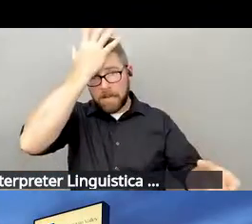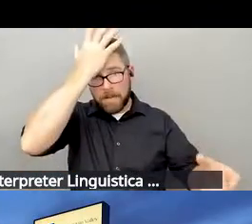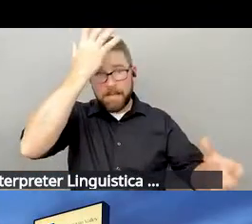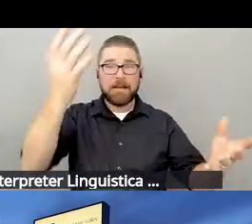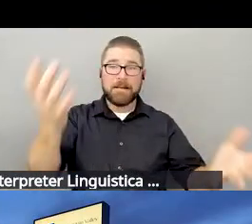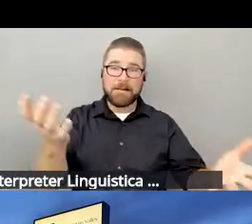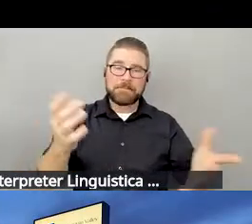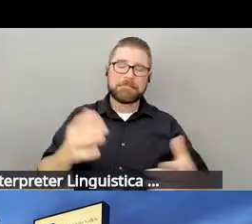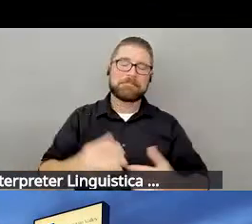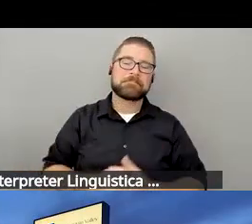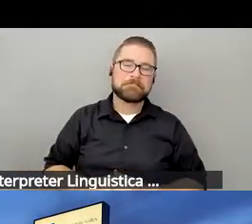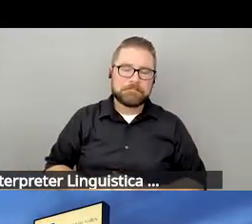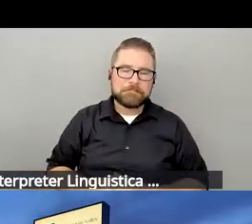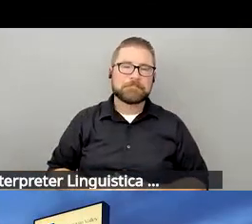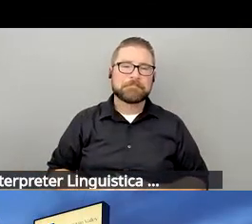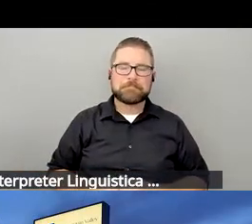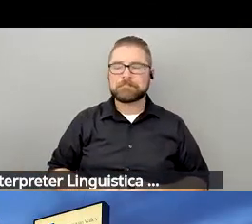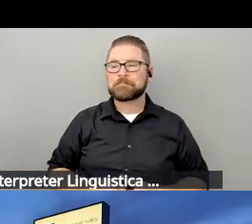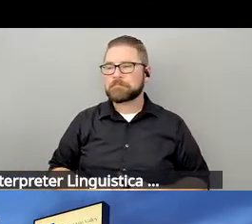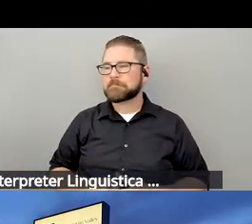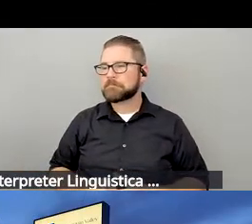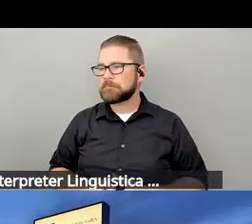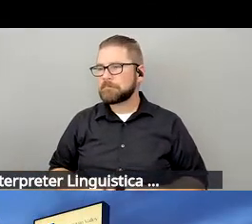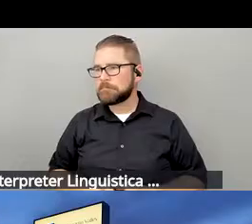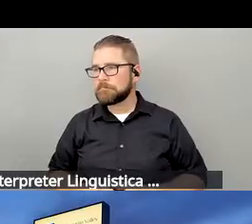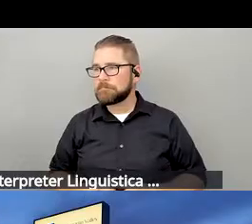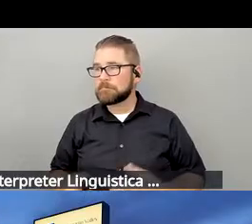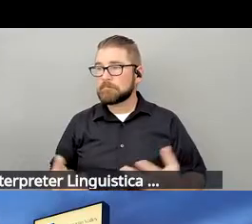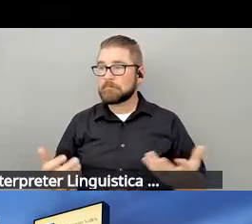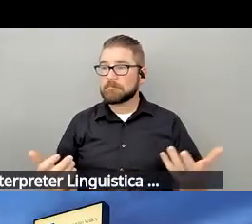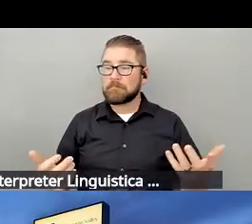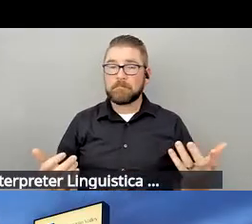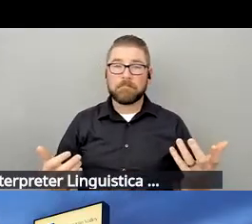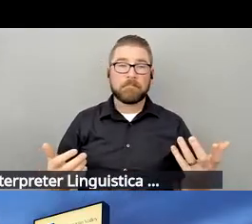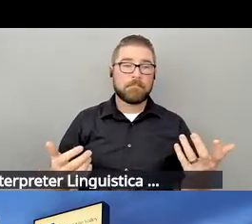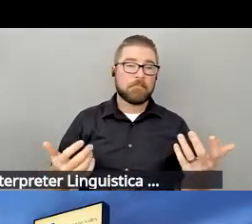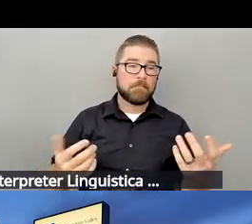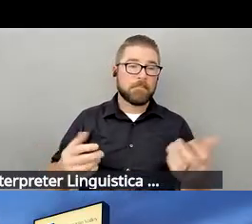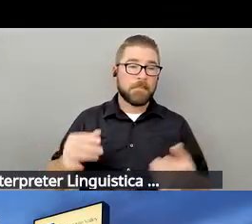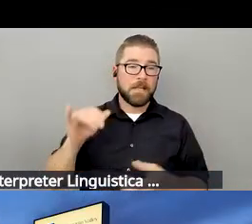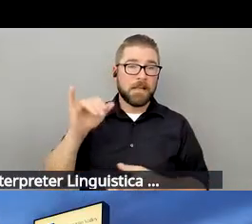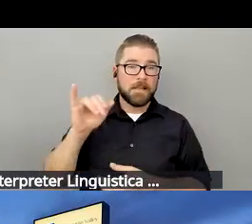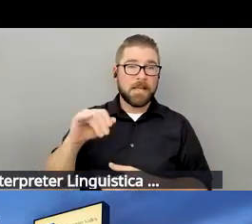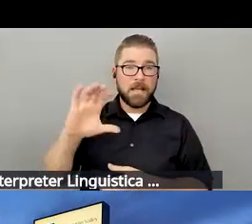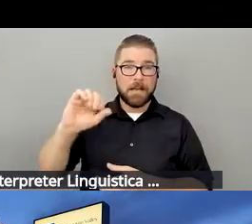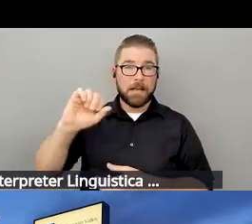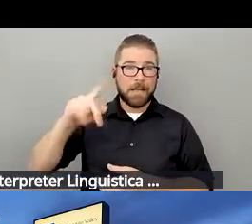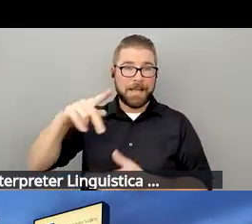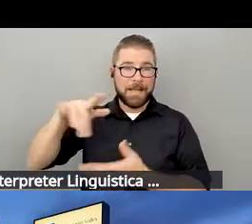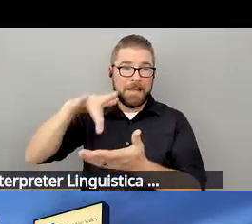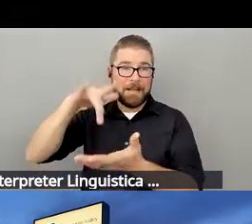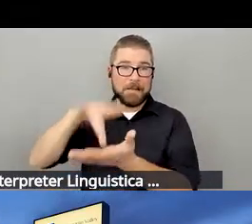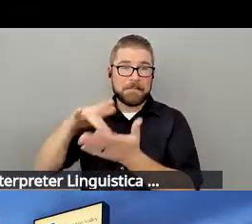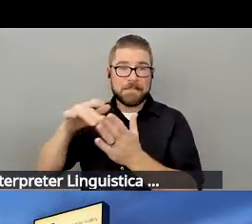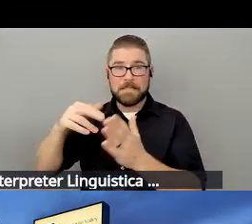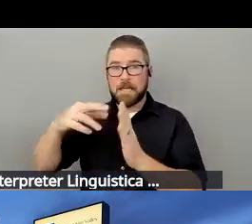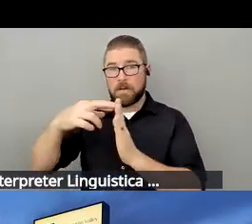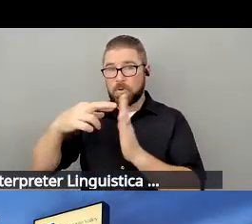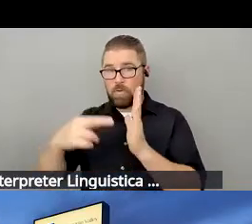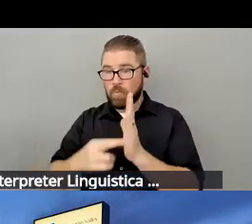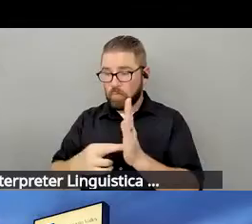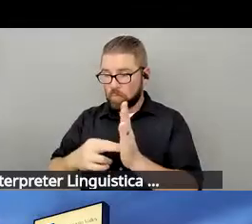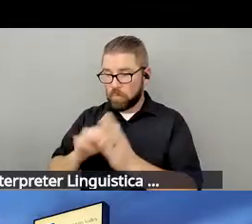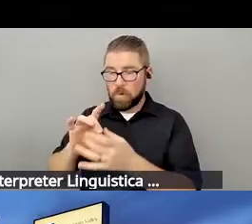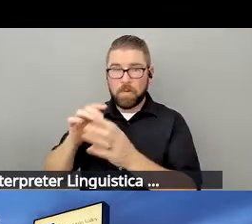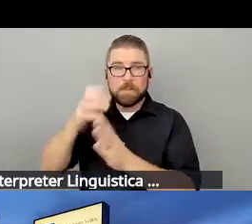So there is no kind of ready to go category in our CAP incentives guidelines for e-bikes specifically. That being said,